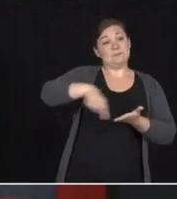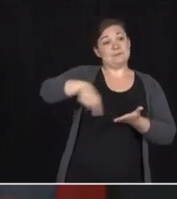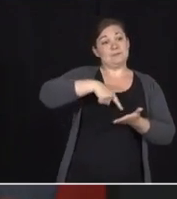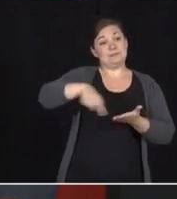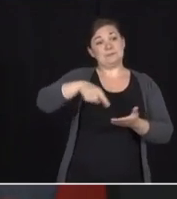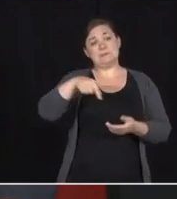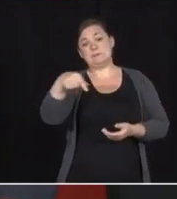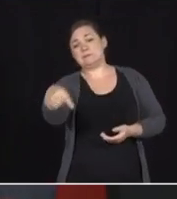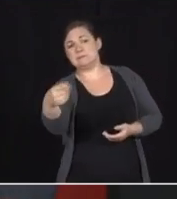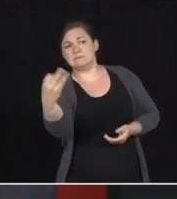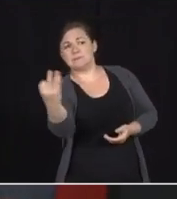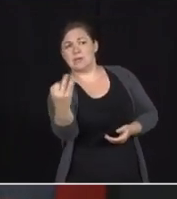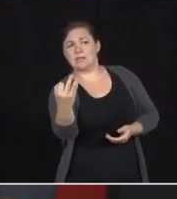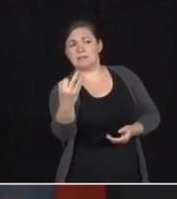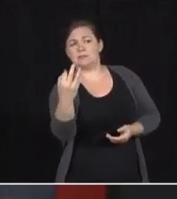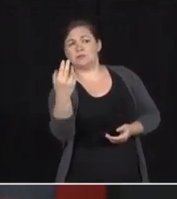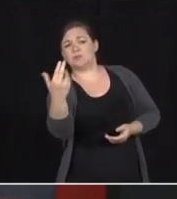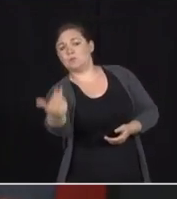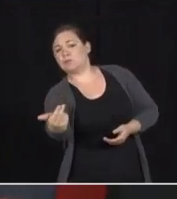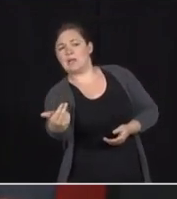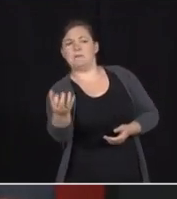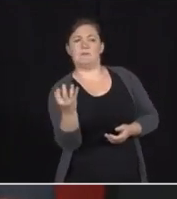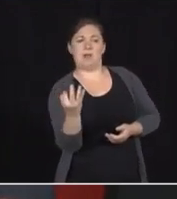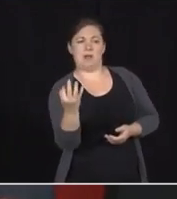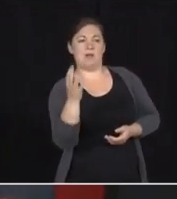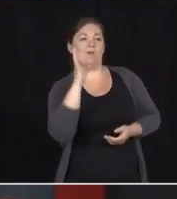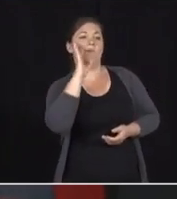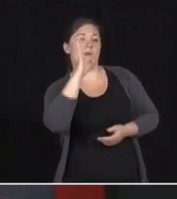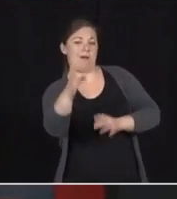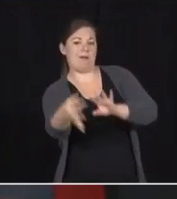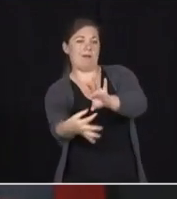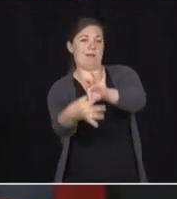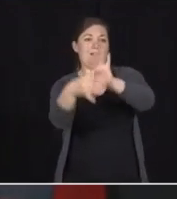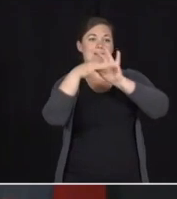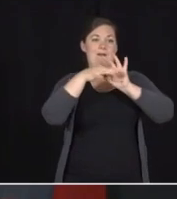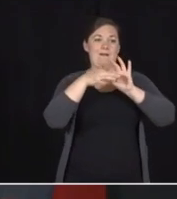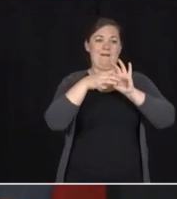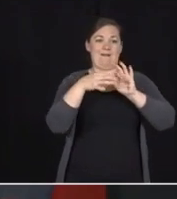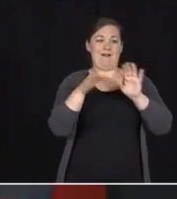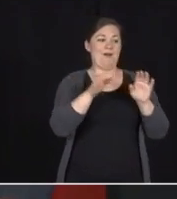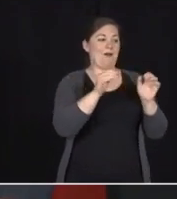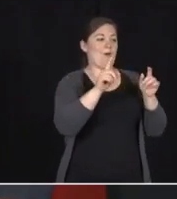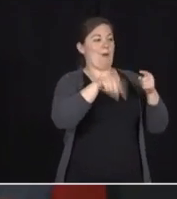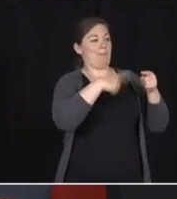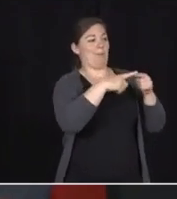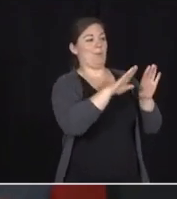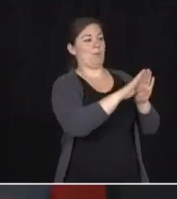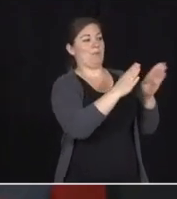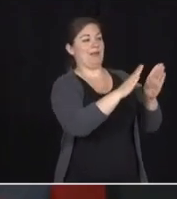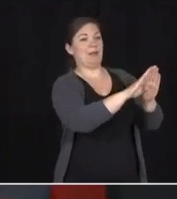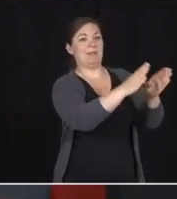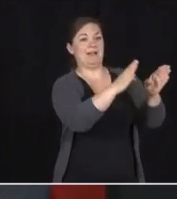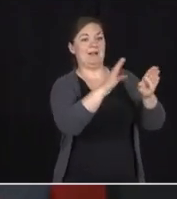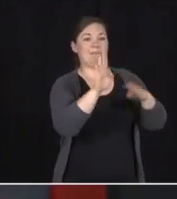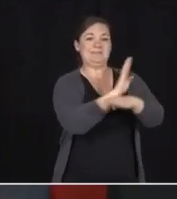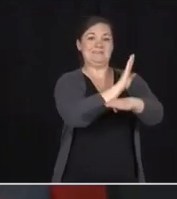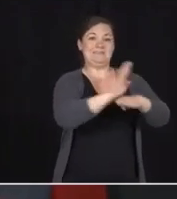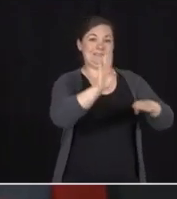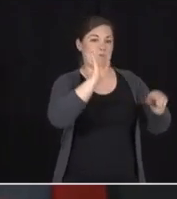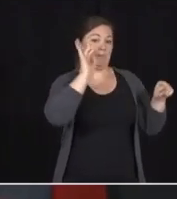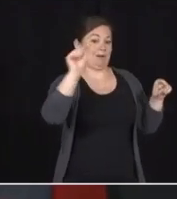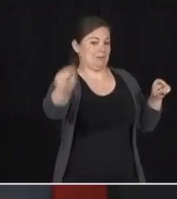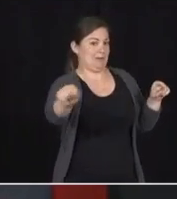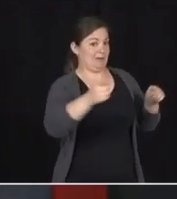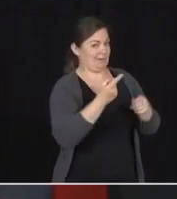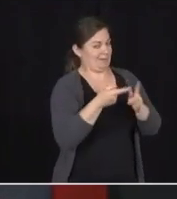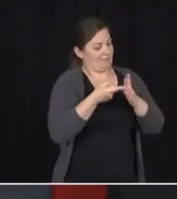be more based on what's happened with the opening up of the economy that started last week. And that's where both Dr. Williams